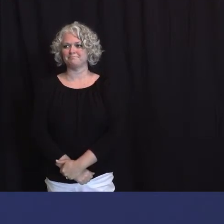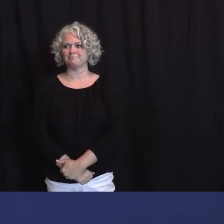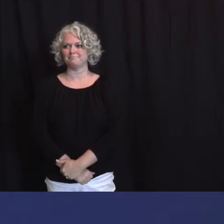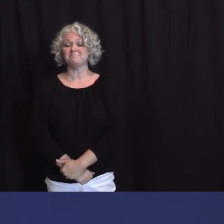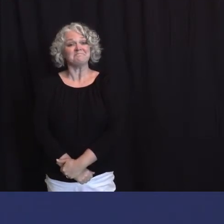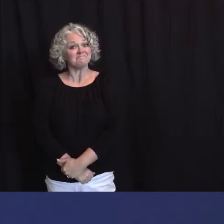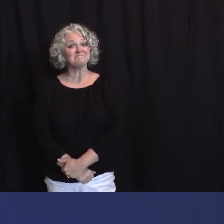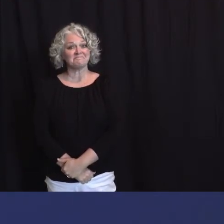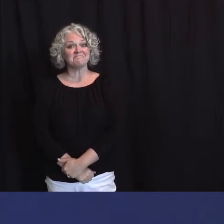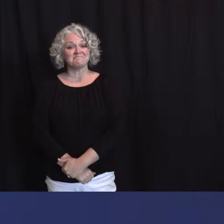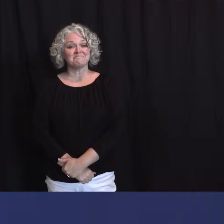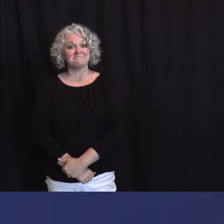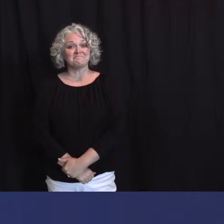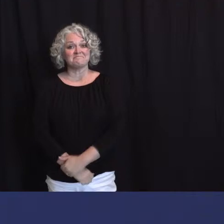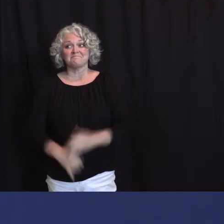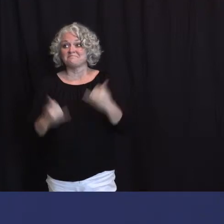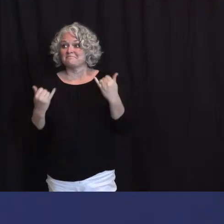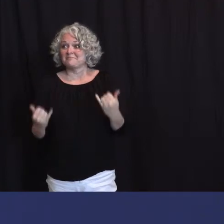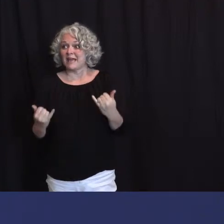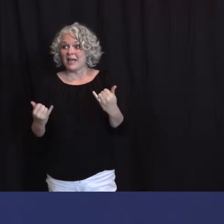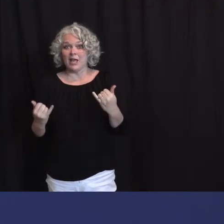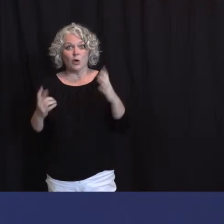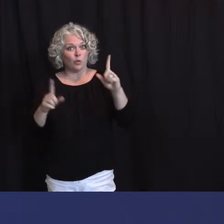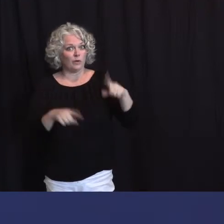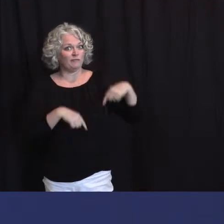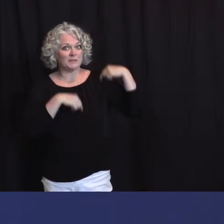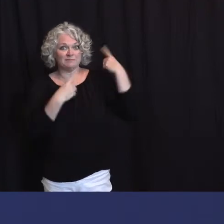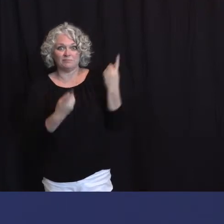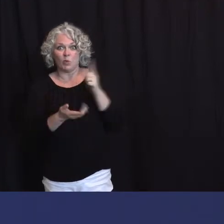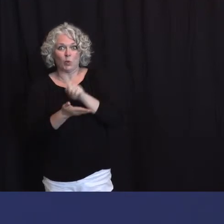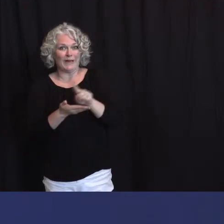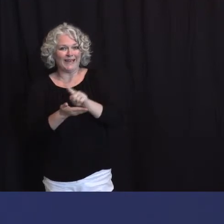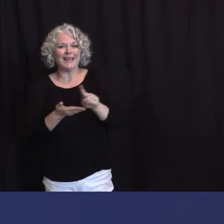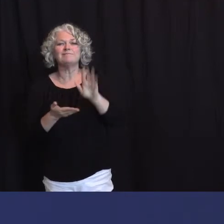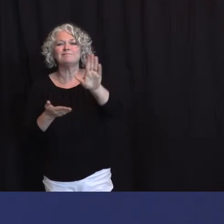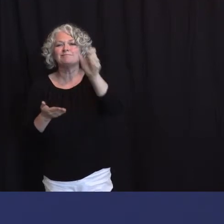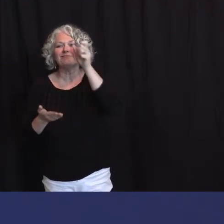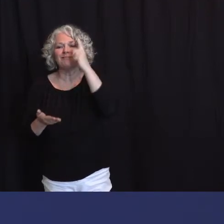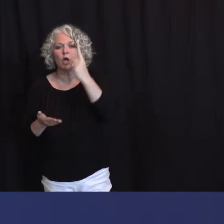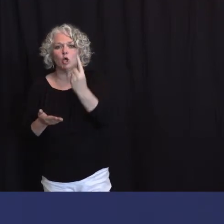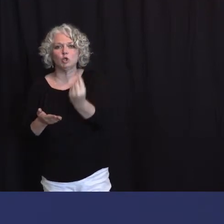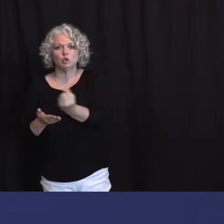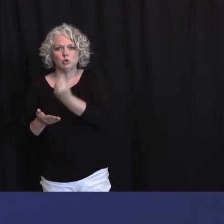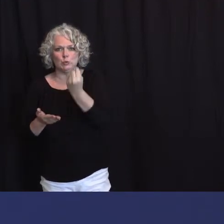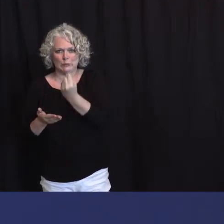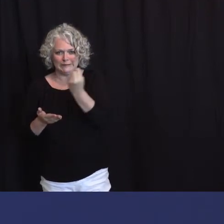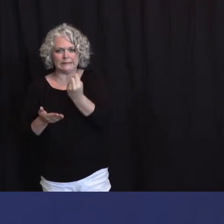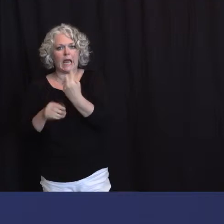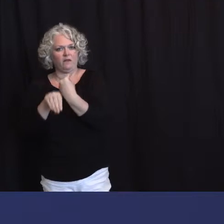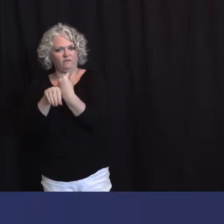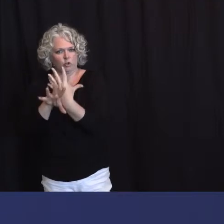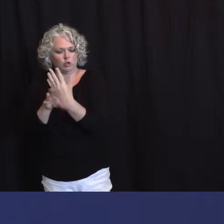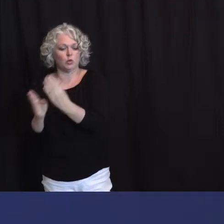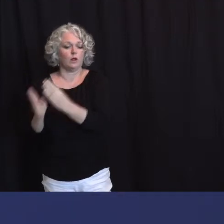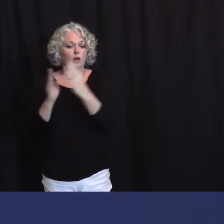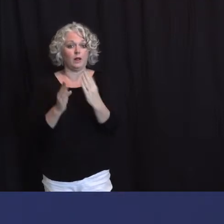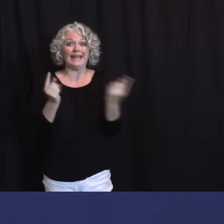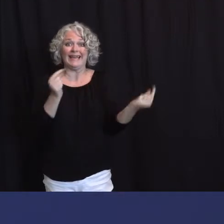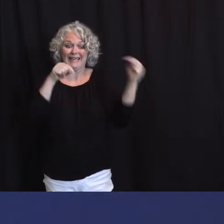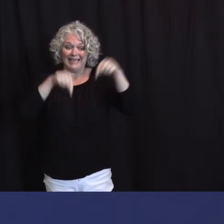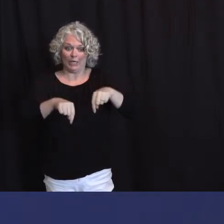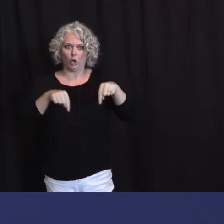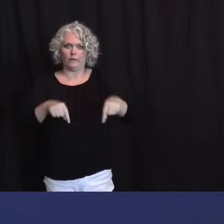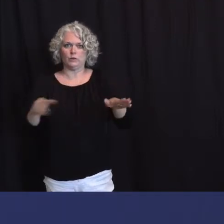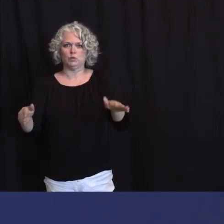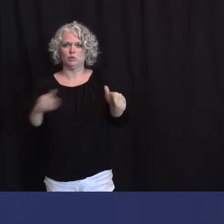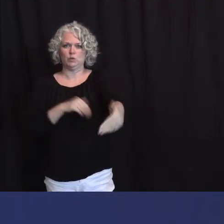And so we will be, as we've been the past number of weeks, we'll be virtual tomorrow, and then we'll be back at you live on Wednesday. With that, Mike, good to